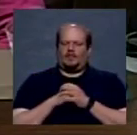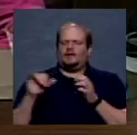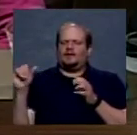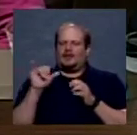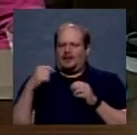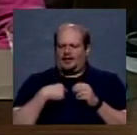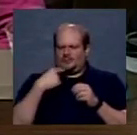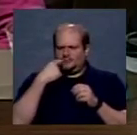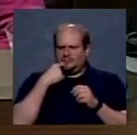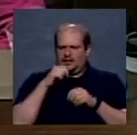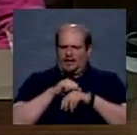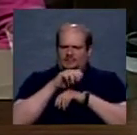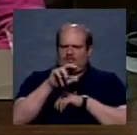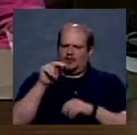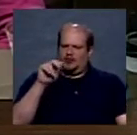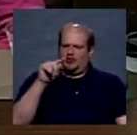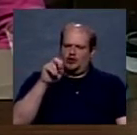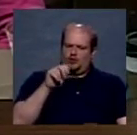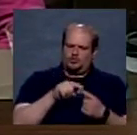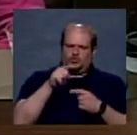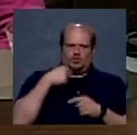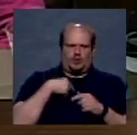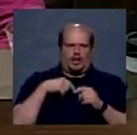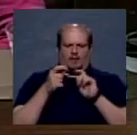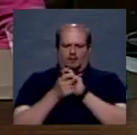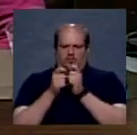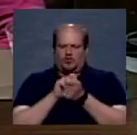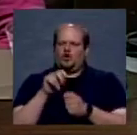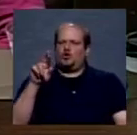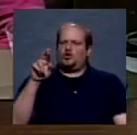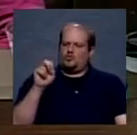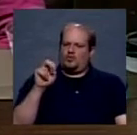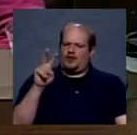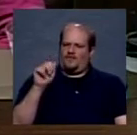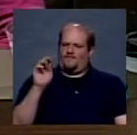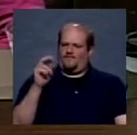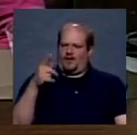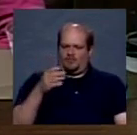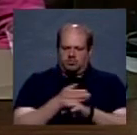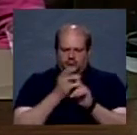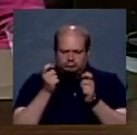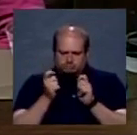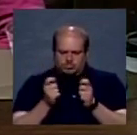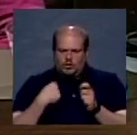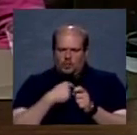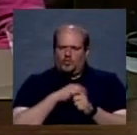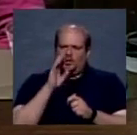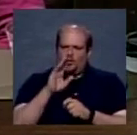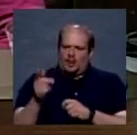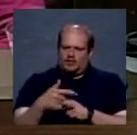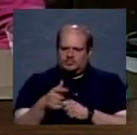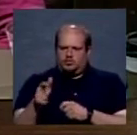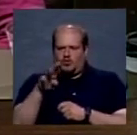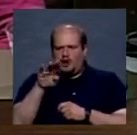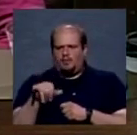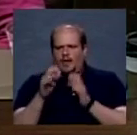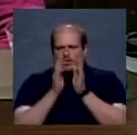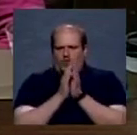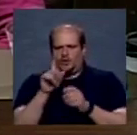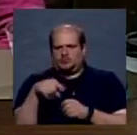I think I sent this note to you that I'm just revamping it and just saying that we're only going to spray by